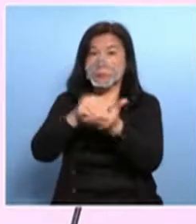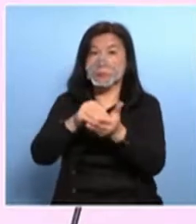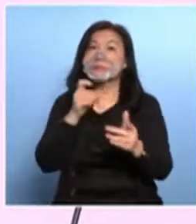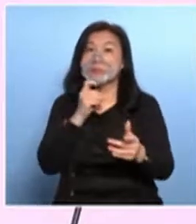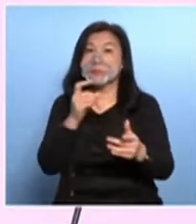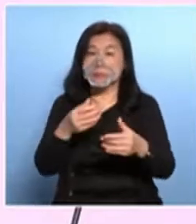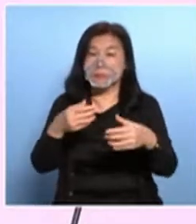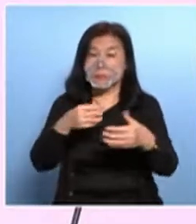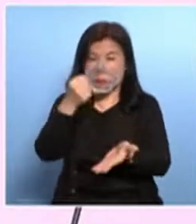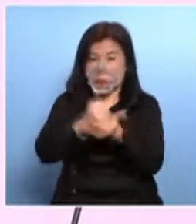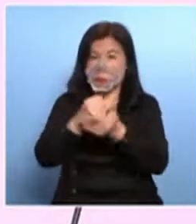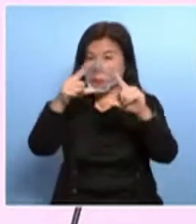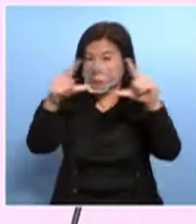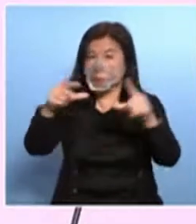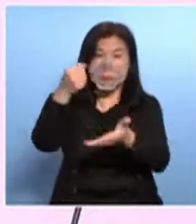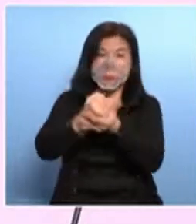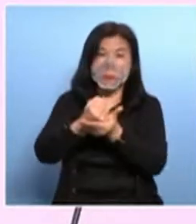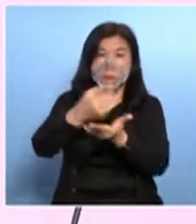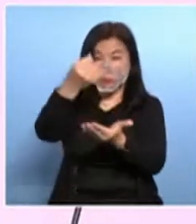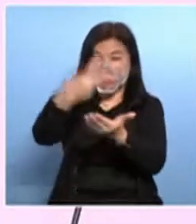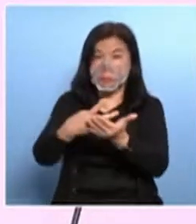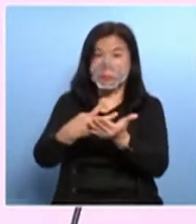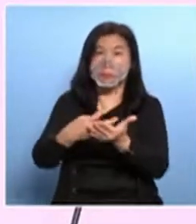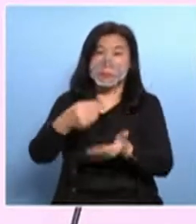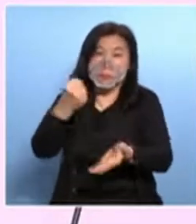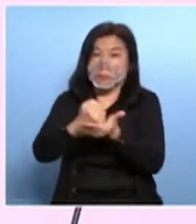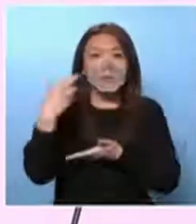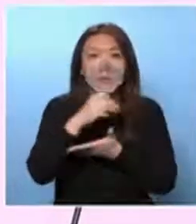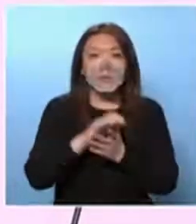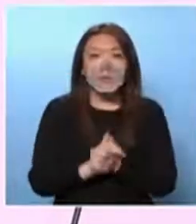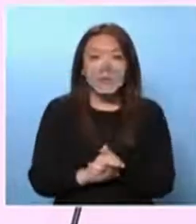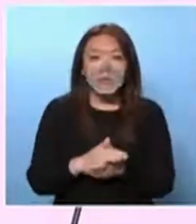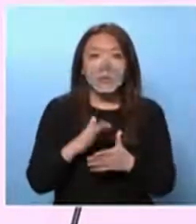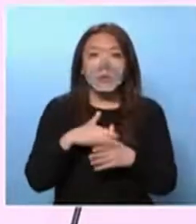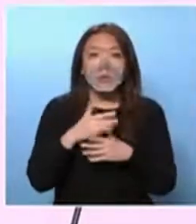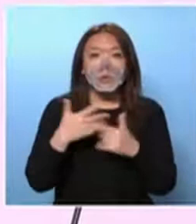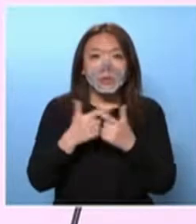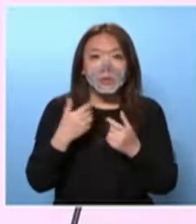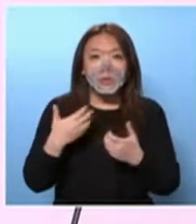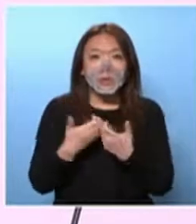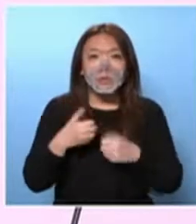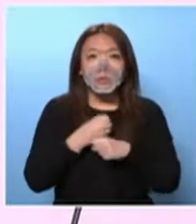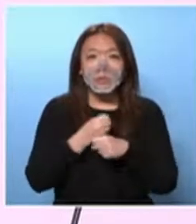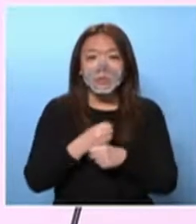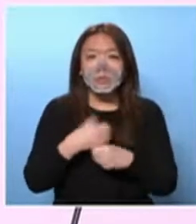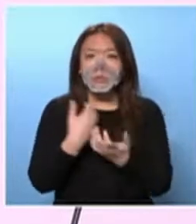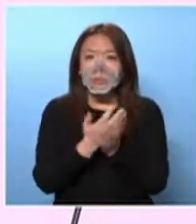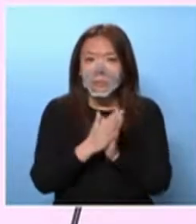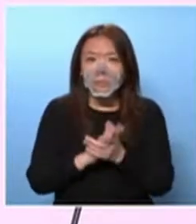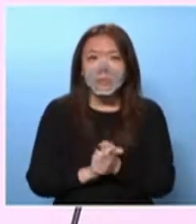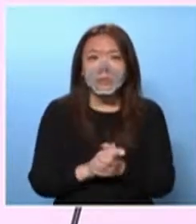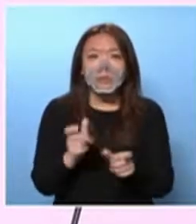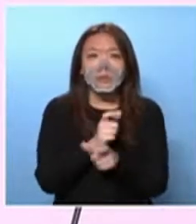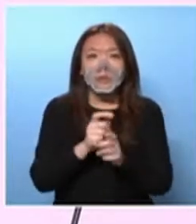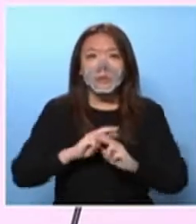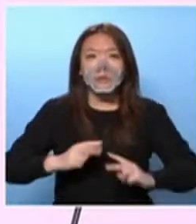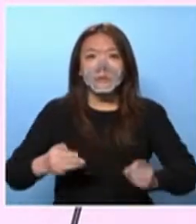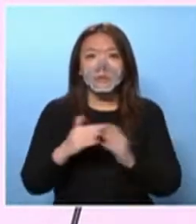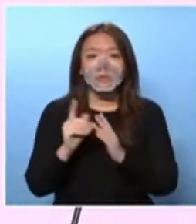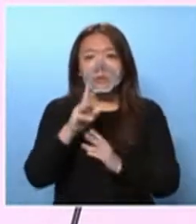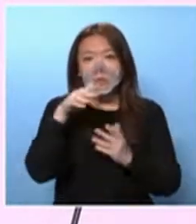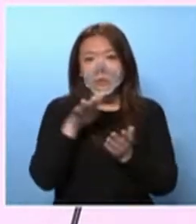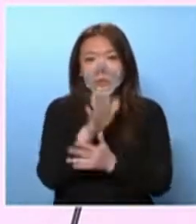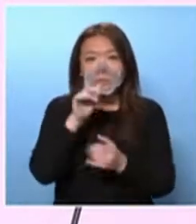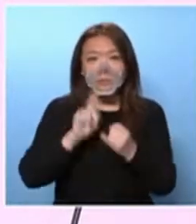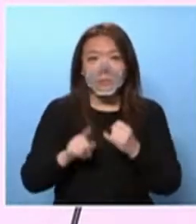Kong. It is expected that an international trademark registration system will be put in place in Hong Kong next year as the earliest. As for copyrights, to tie